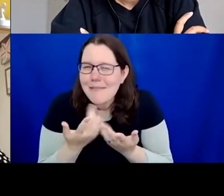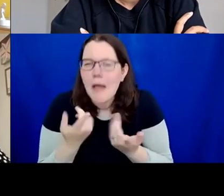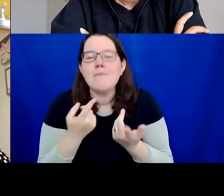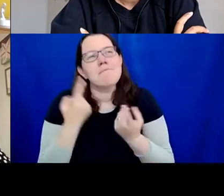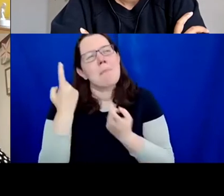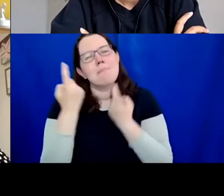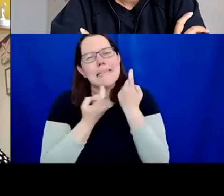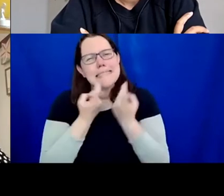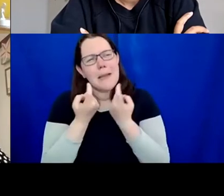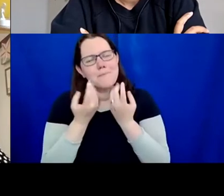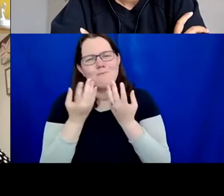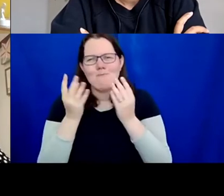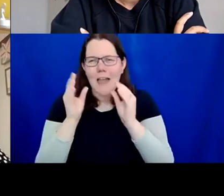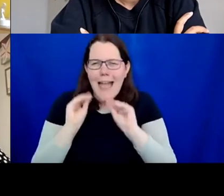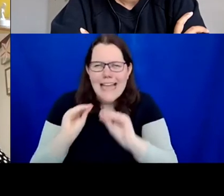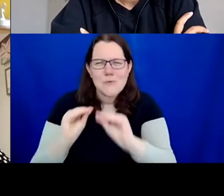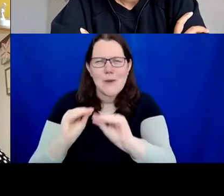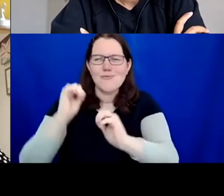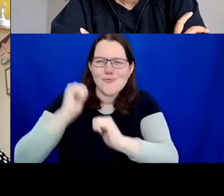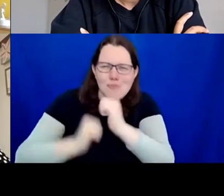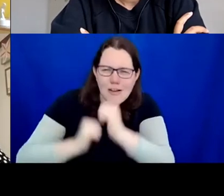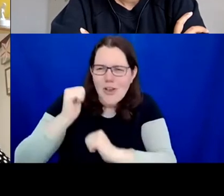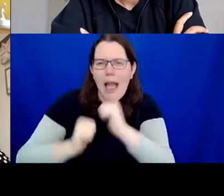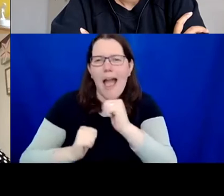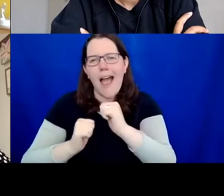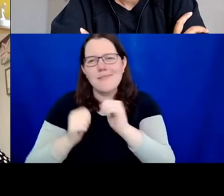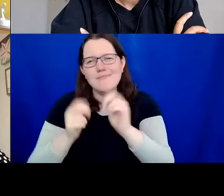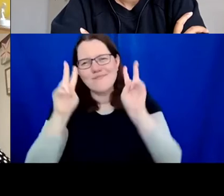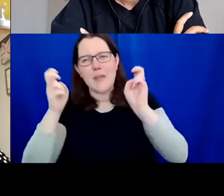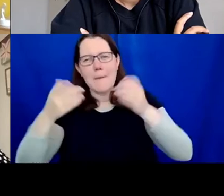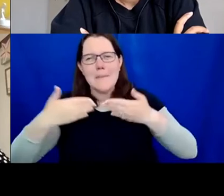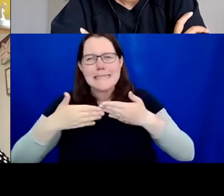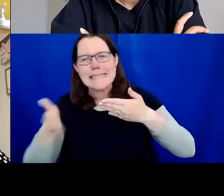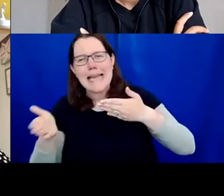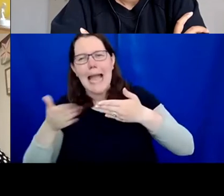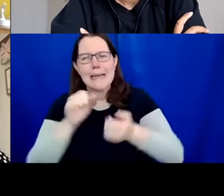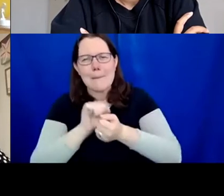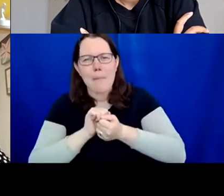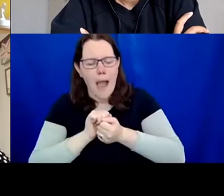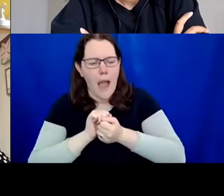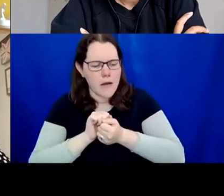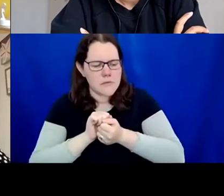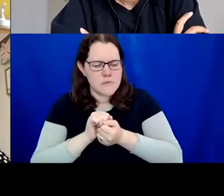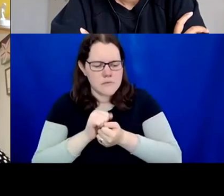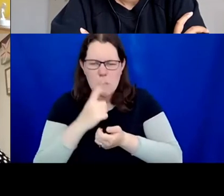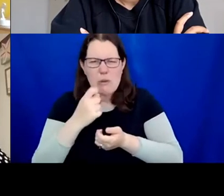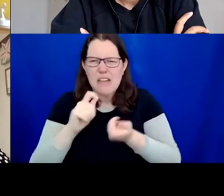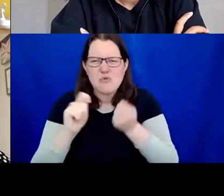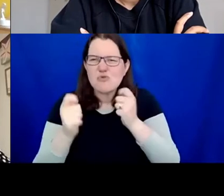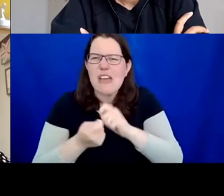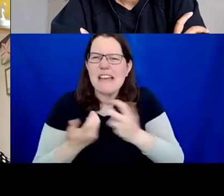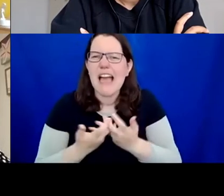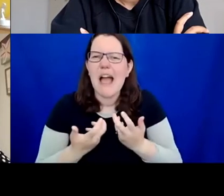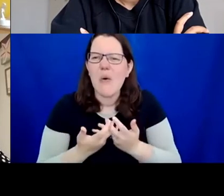that educational structural stuff and the notion of gatekeepers, and kind of seed our power as gatekeepers,